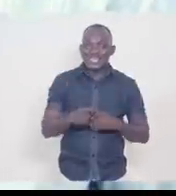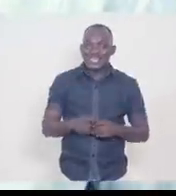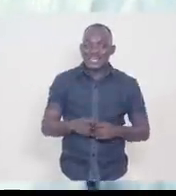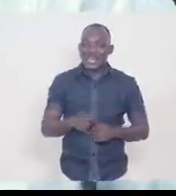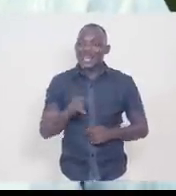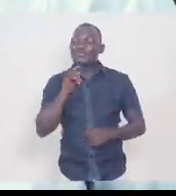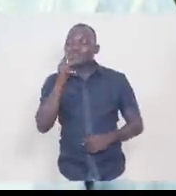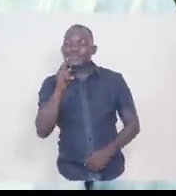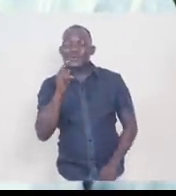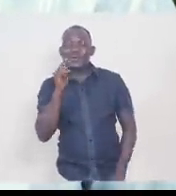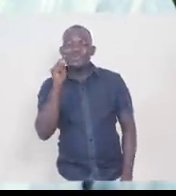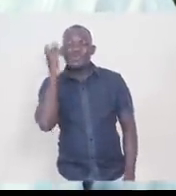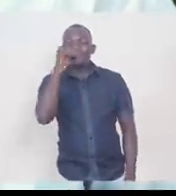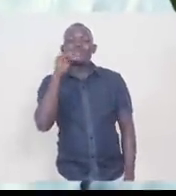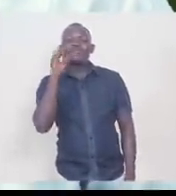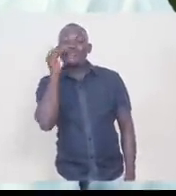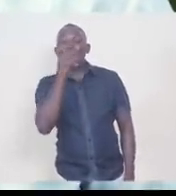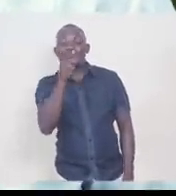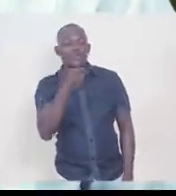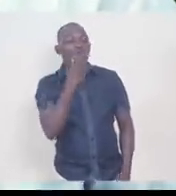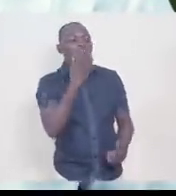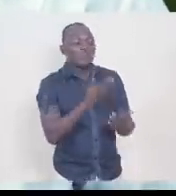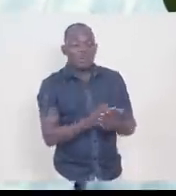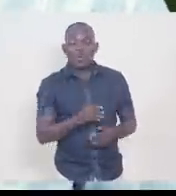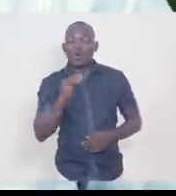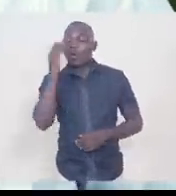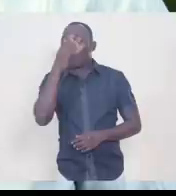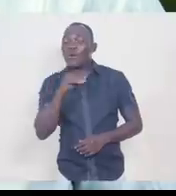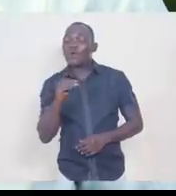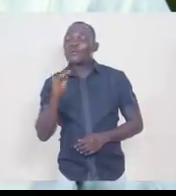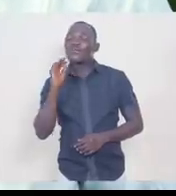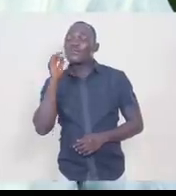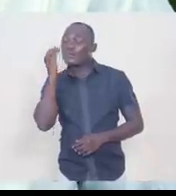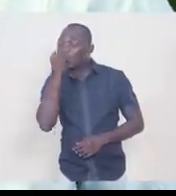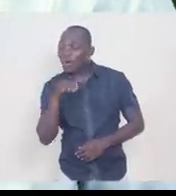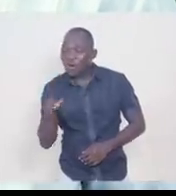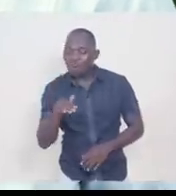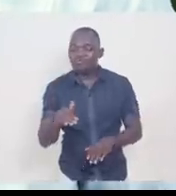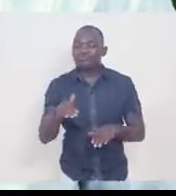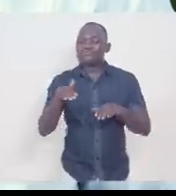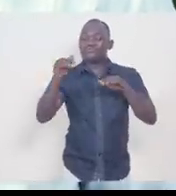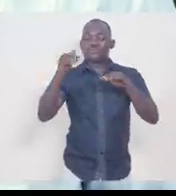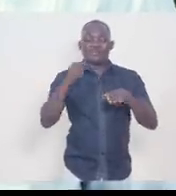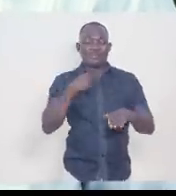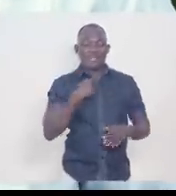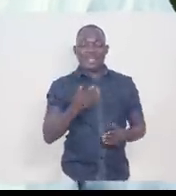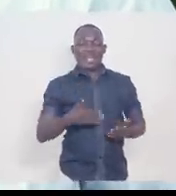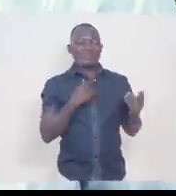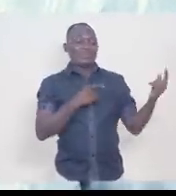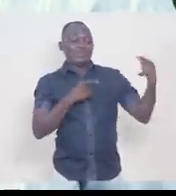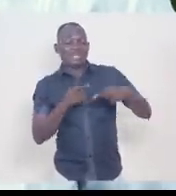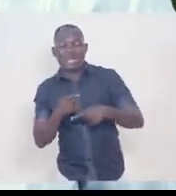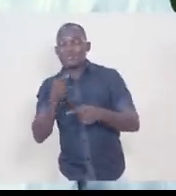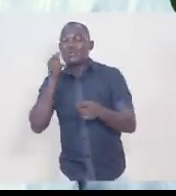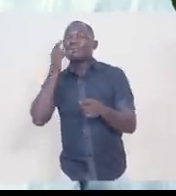A flower indeed. Mm-hmm. Yeah, it is a good thing that all our flowers flourish in this house. No, we are so happy you came. And we